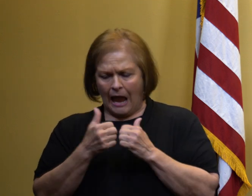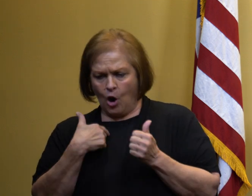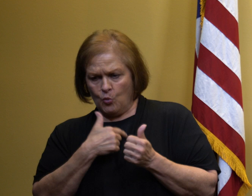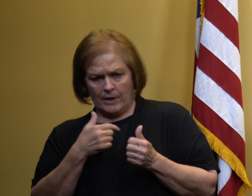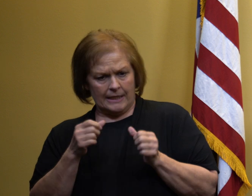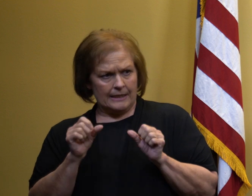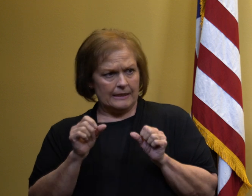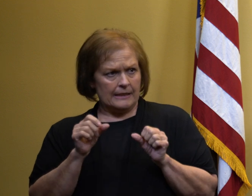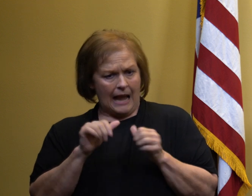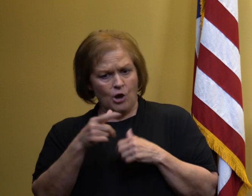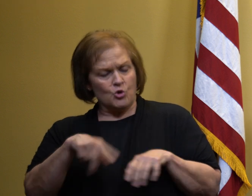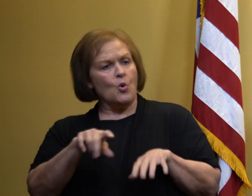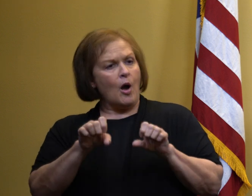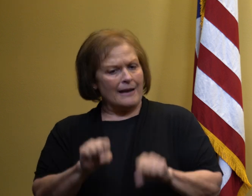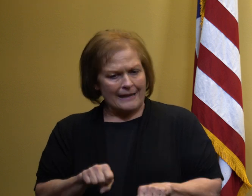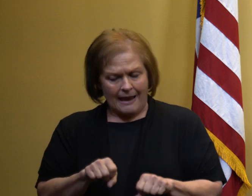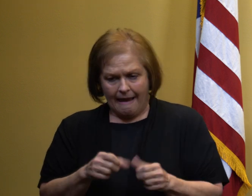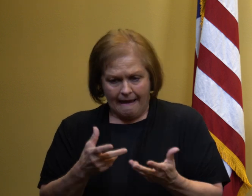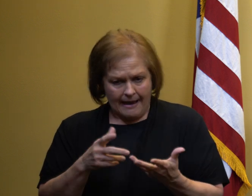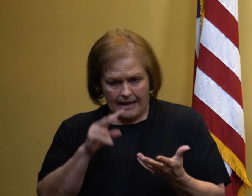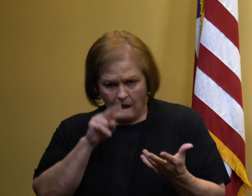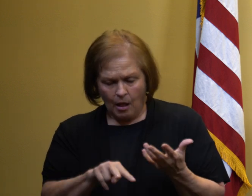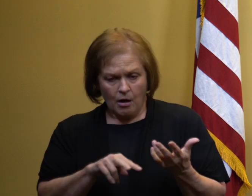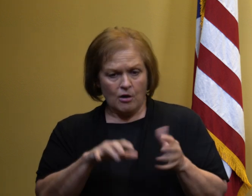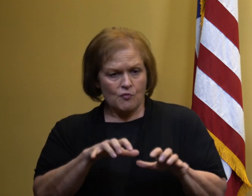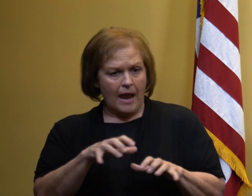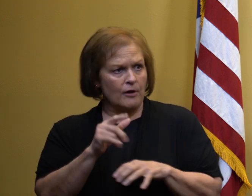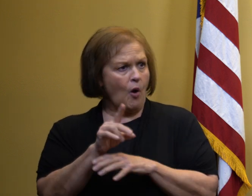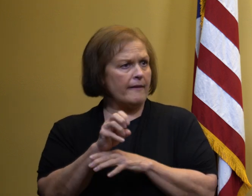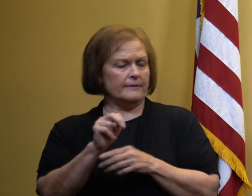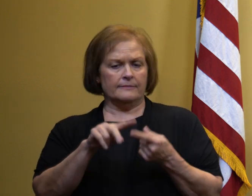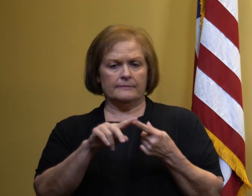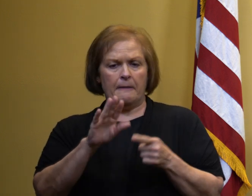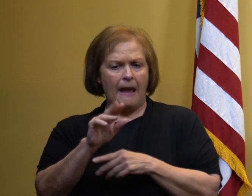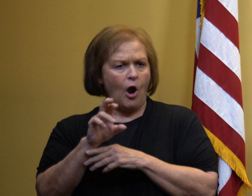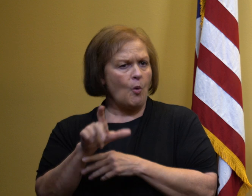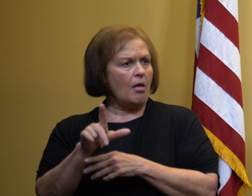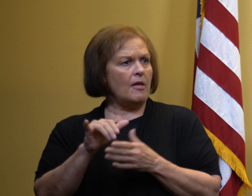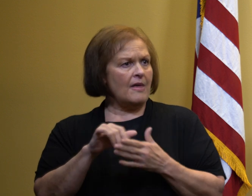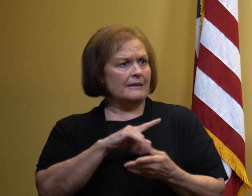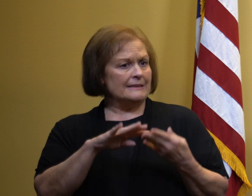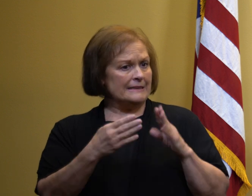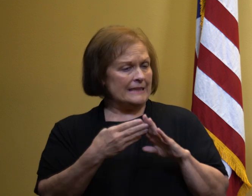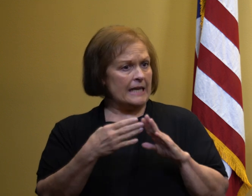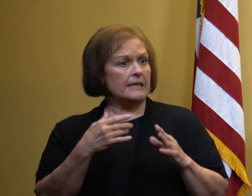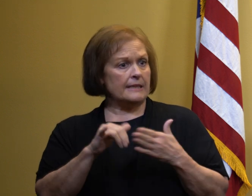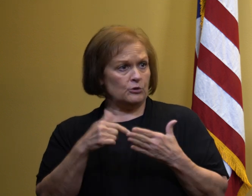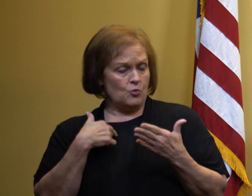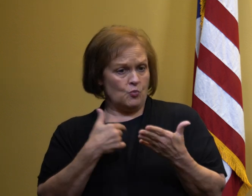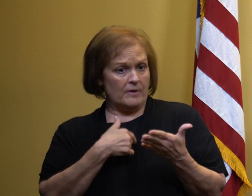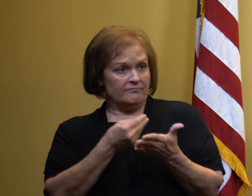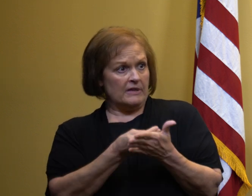hold rain gardens, rain barrels. These are things and initiatives that the city itself we're funding,